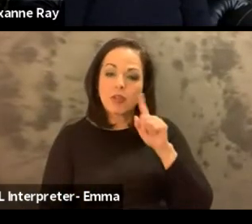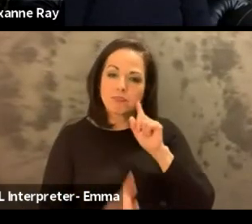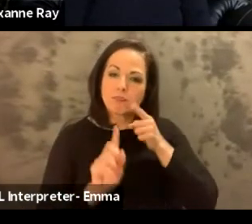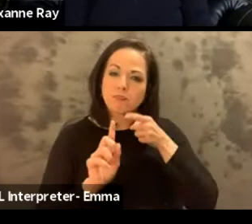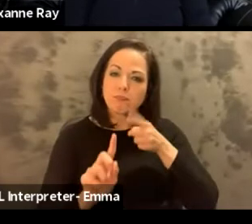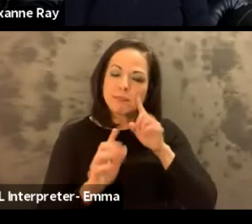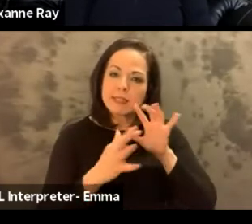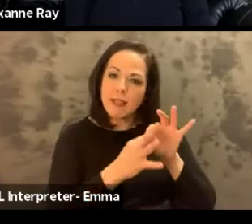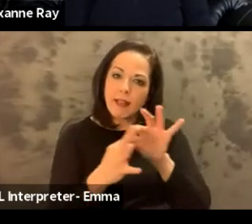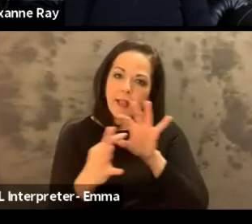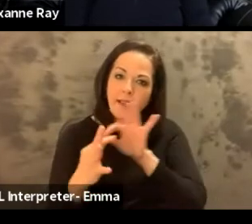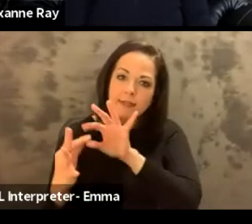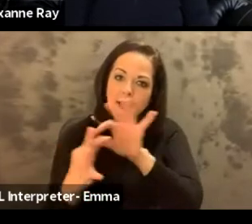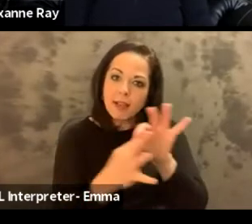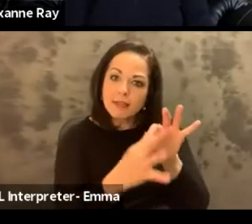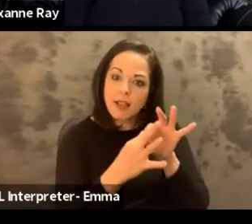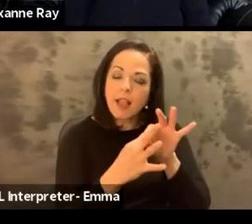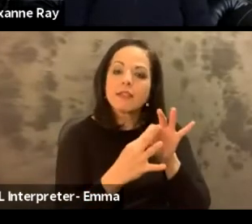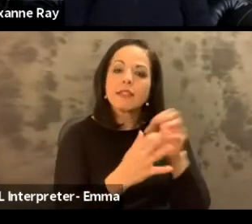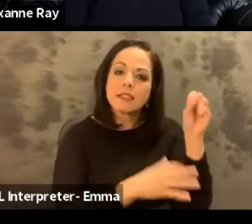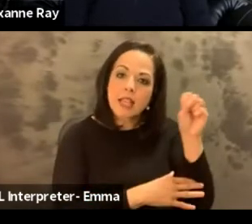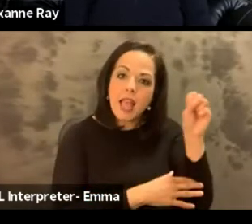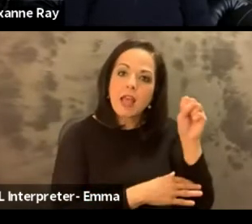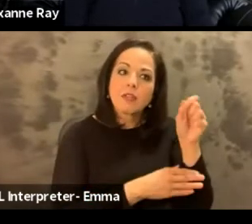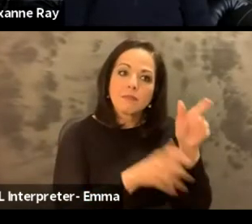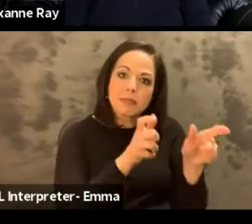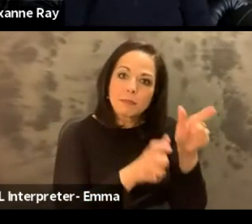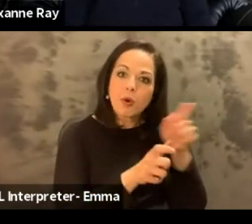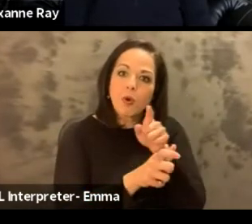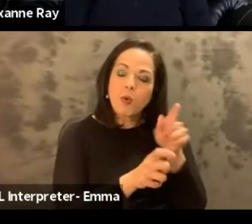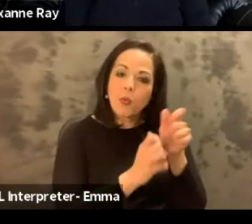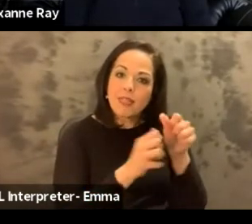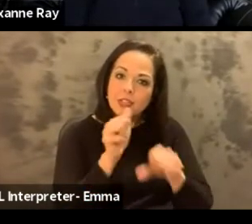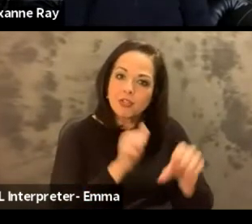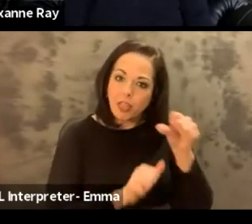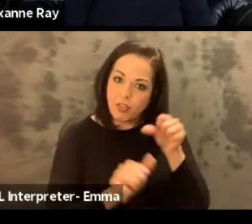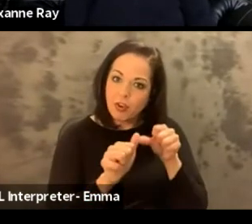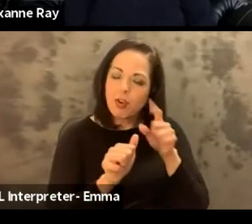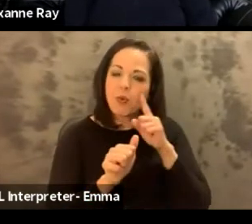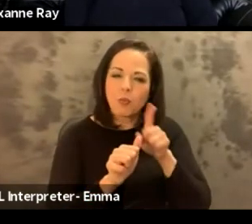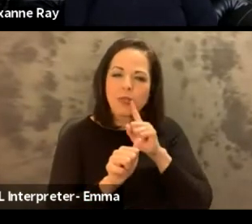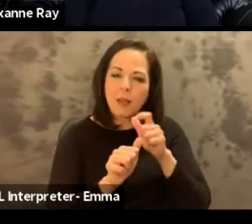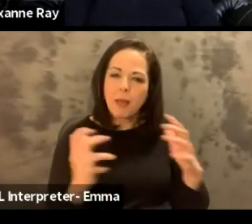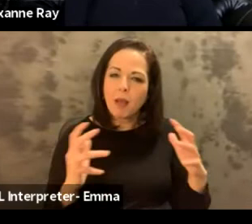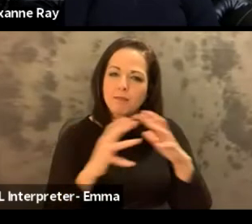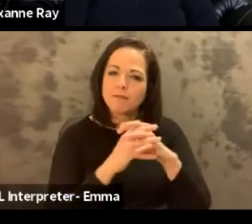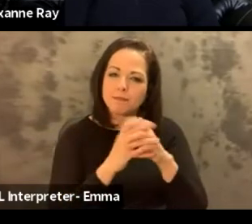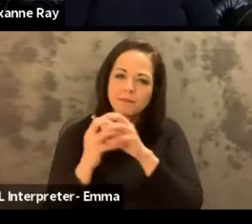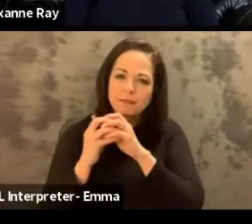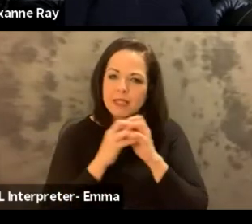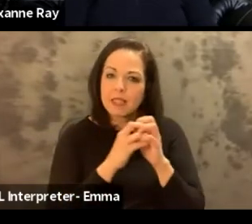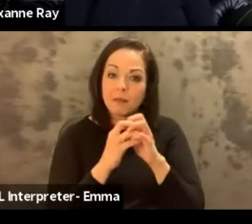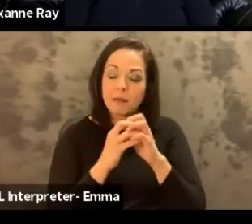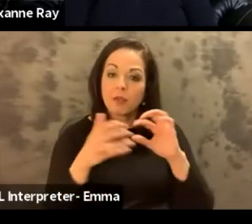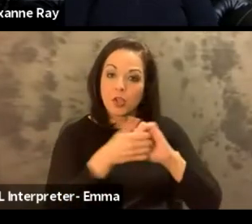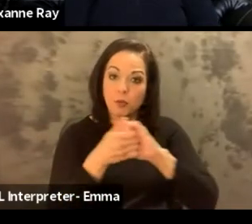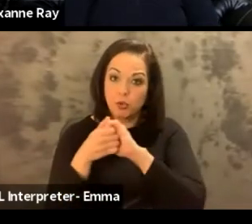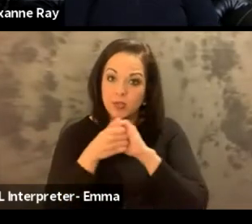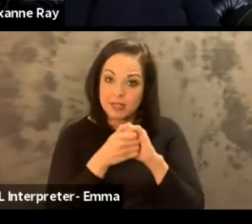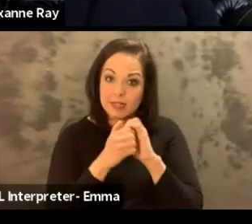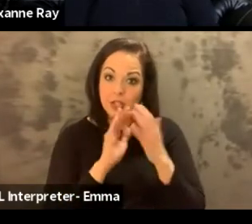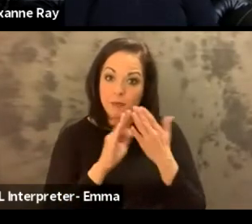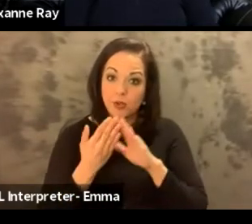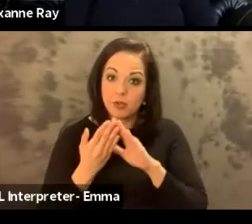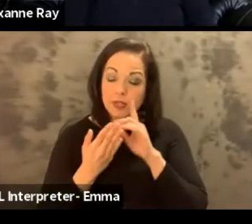to their city and with each other. So all about building community. My background in sort of, I guess, covering